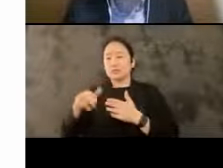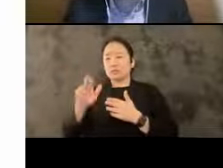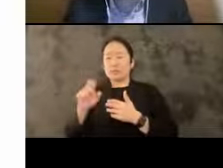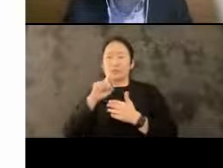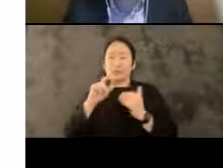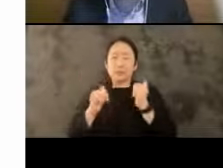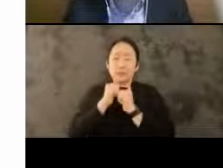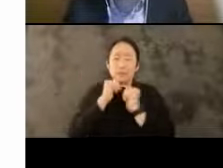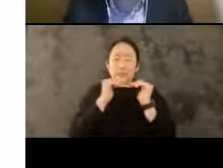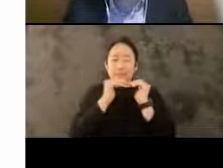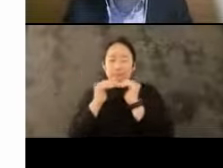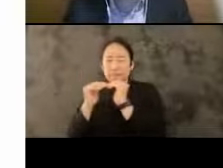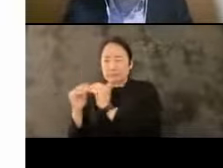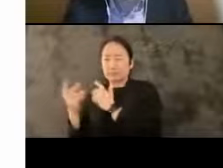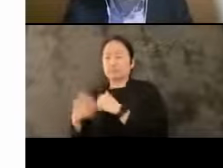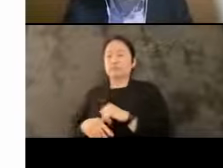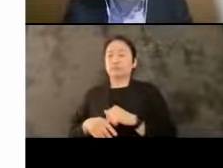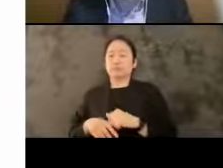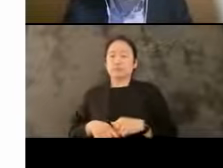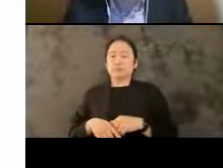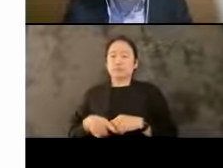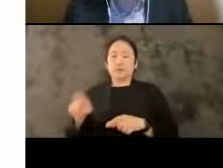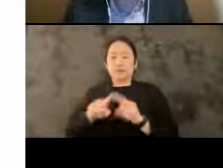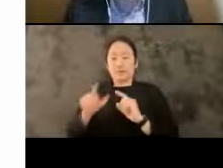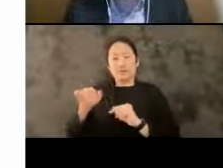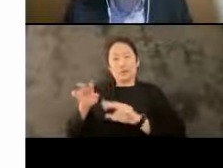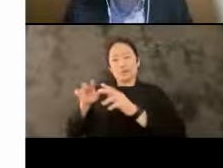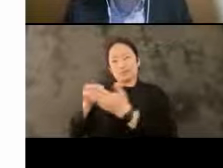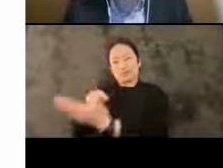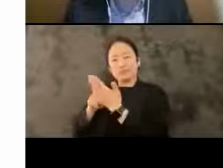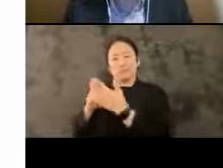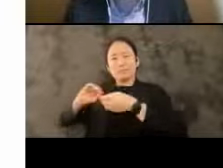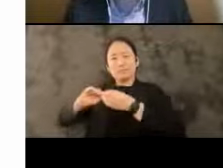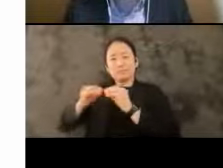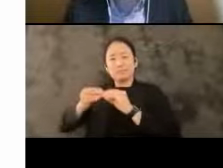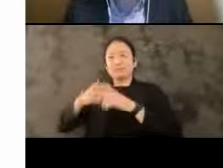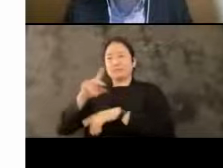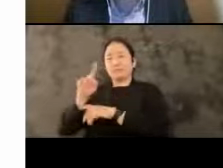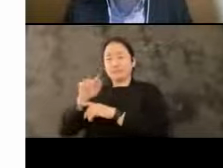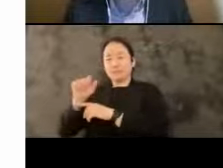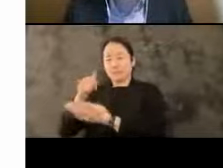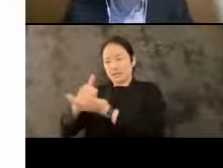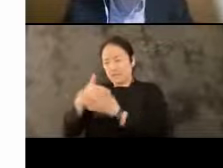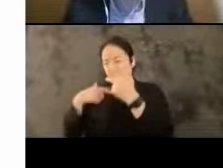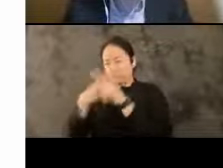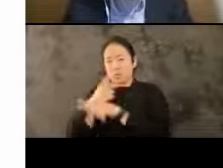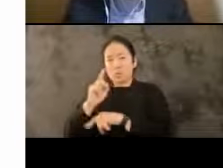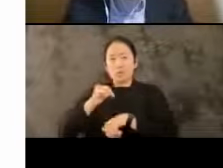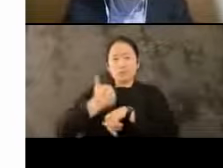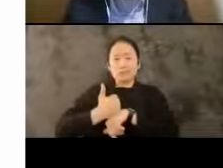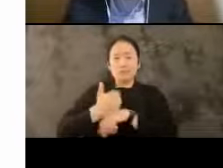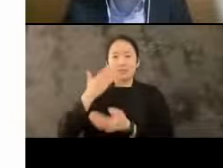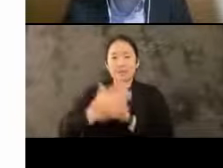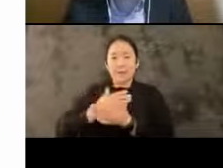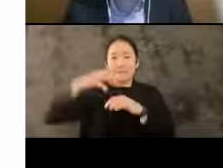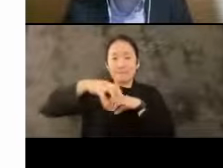is, just one of the things that we're going to be looking at to help understand where station should be located, and then which route options